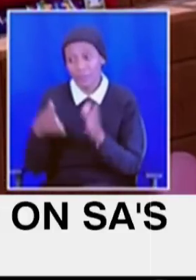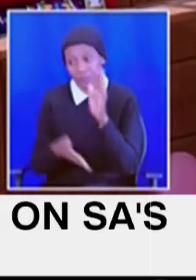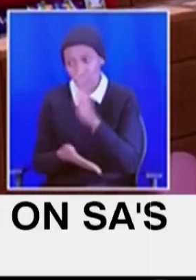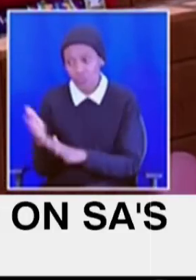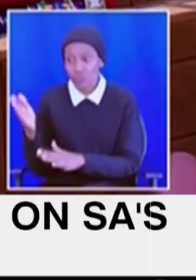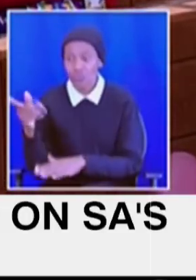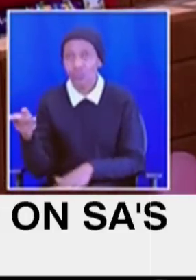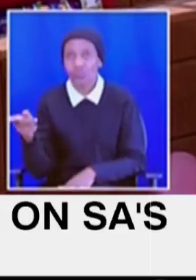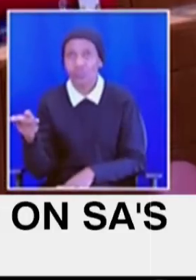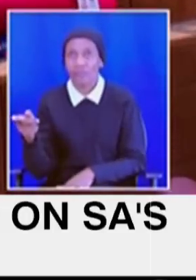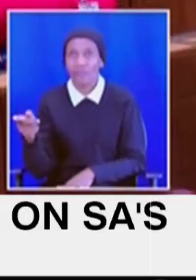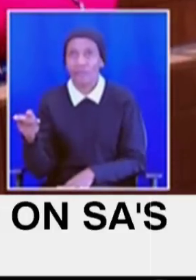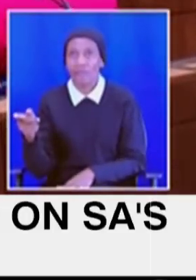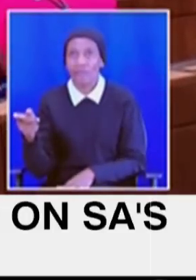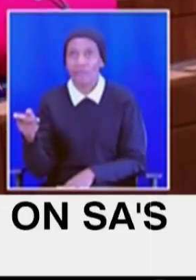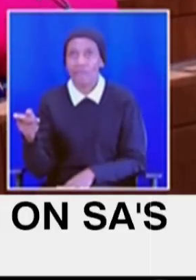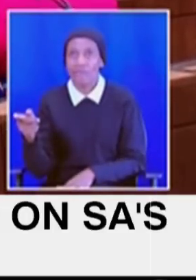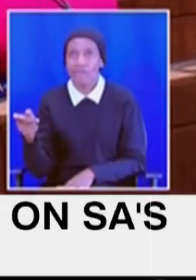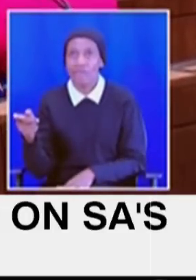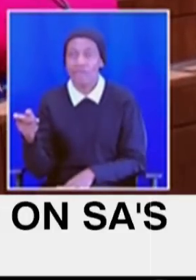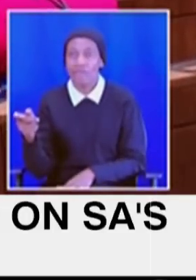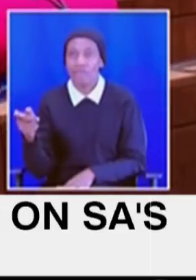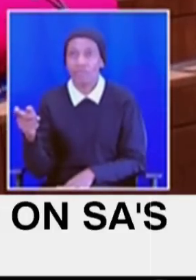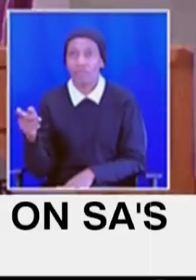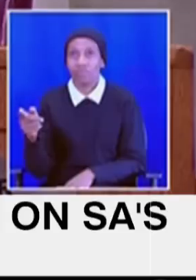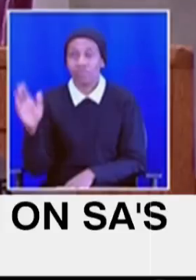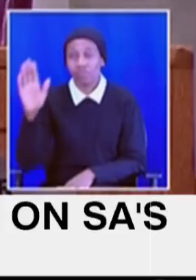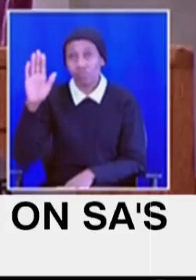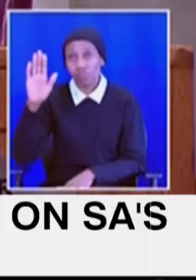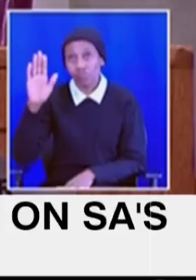point of order. Chairperson, on a point of order.